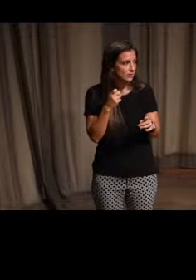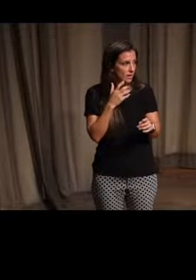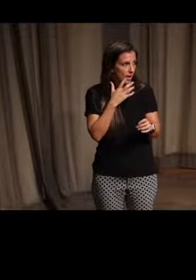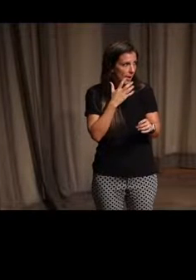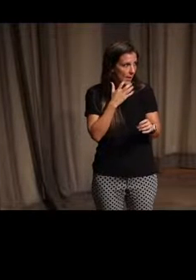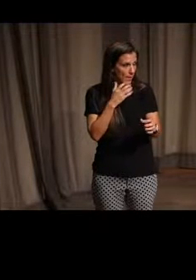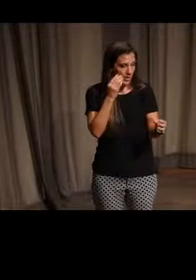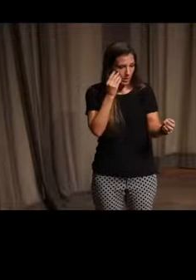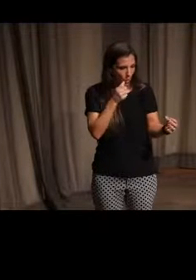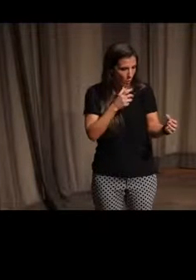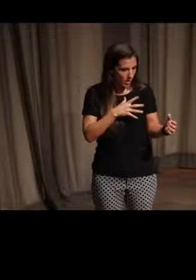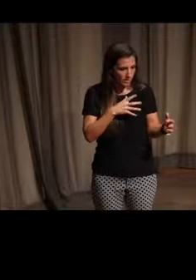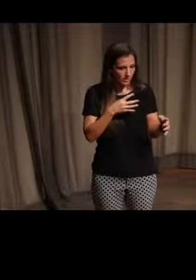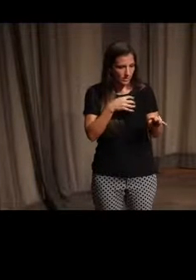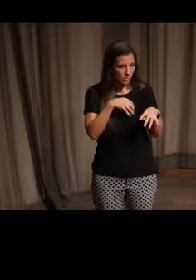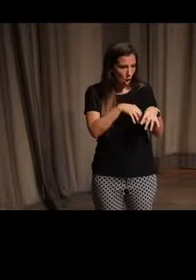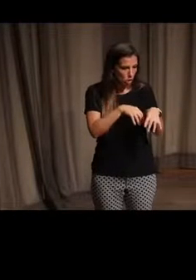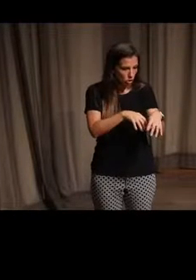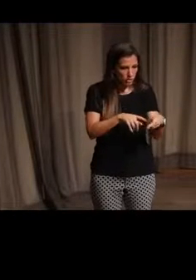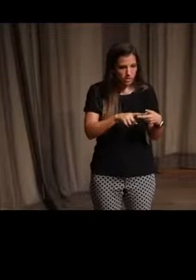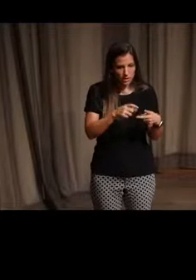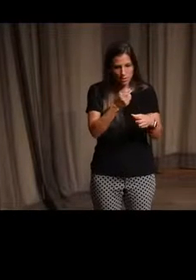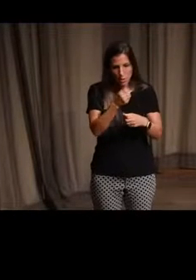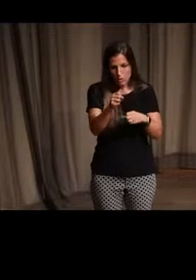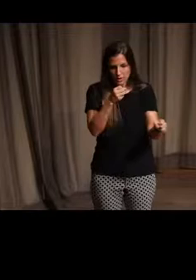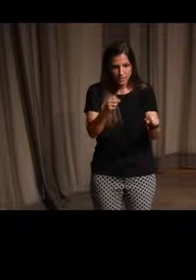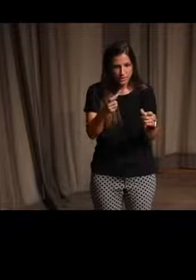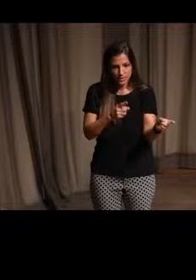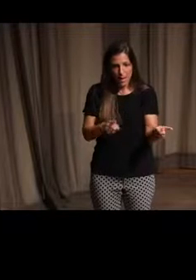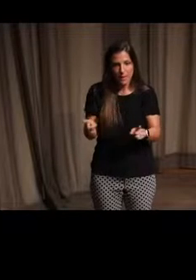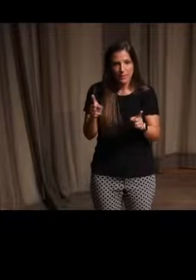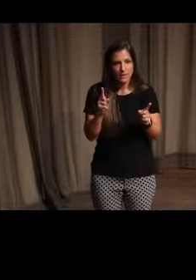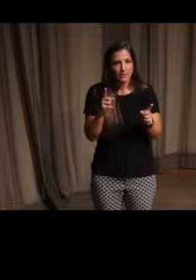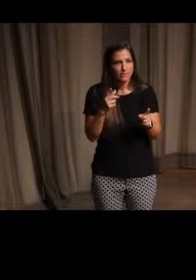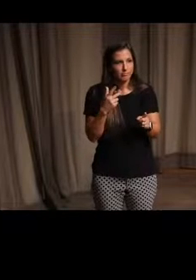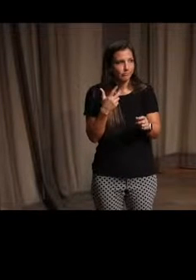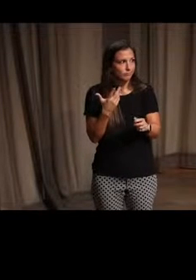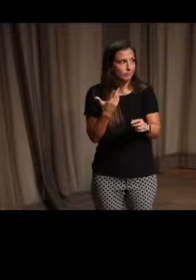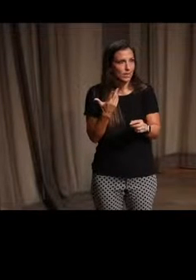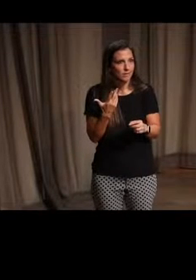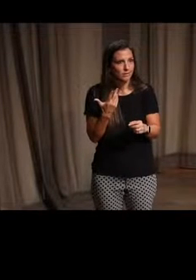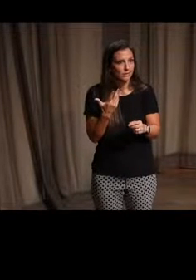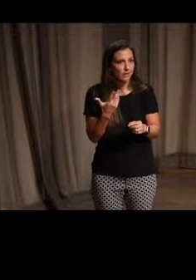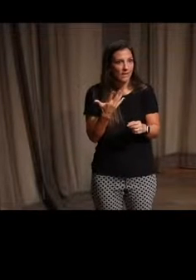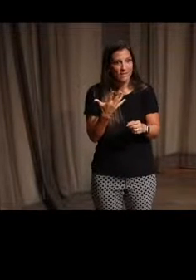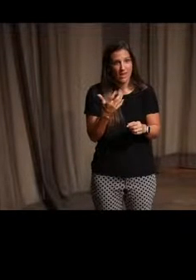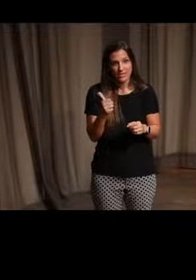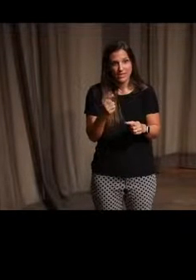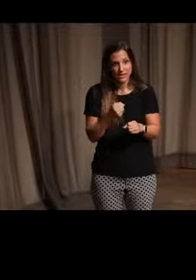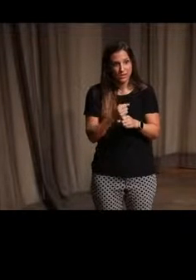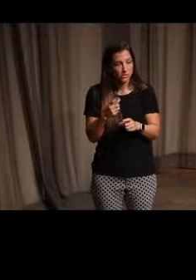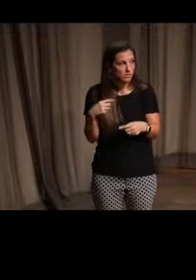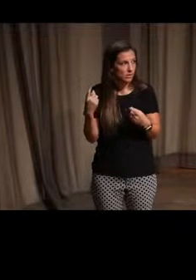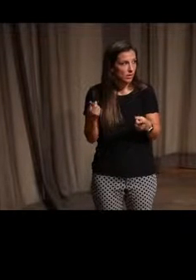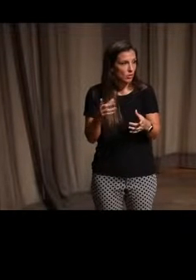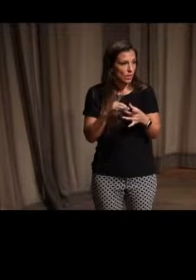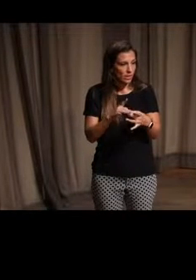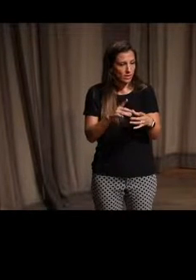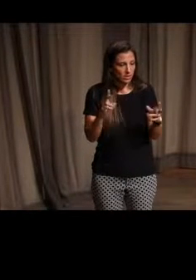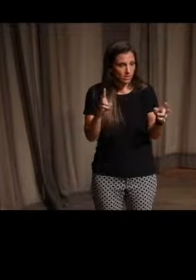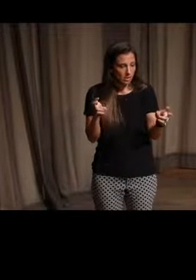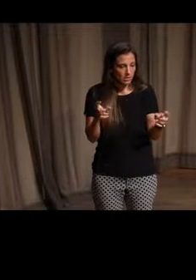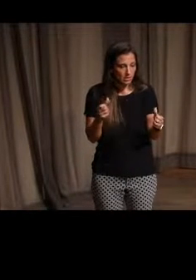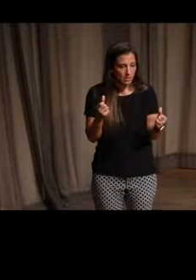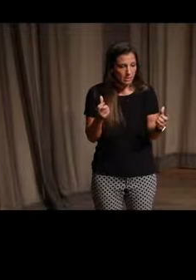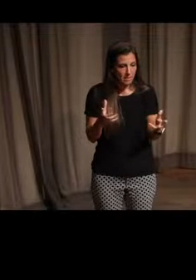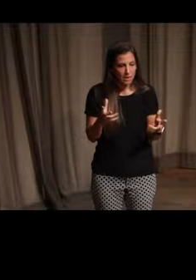when we think about women's marches, we think a lot about the protests that have happened within the past, you know, like 5 to 10 years around this issue.